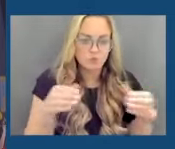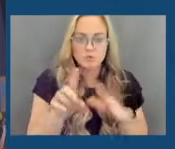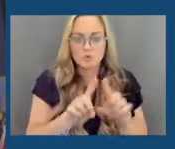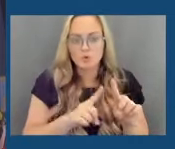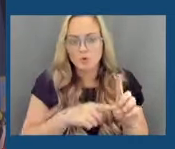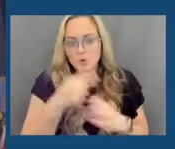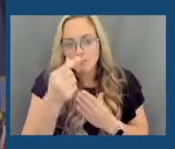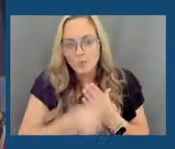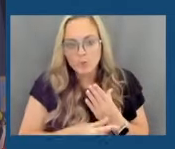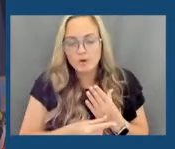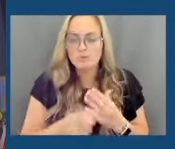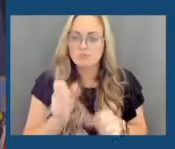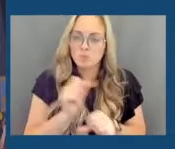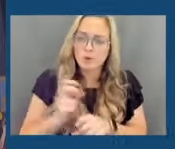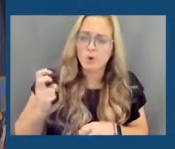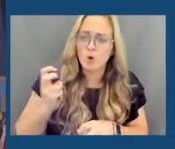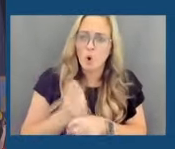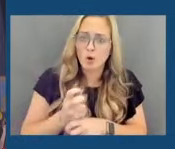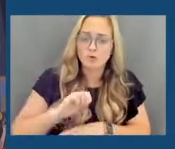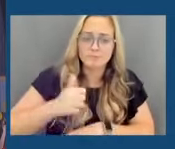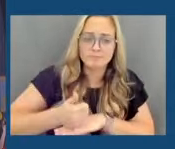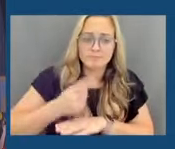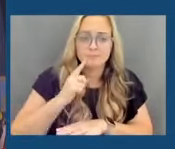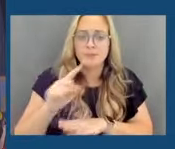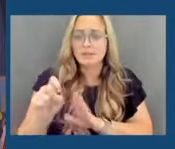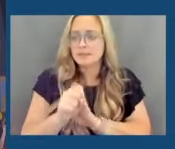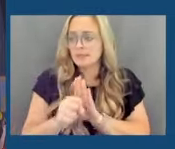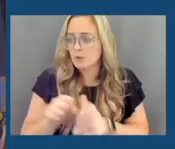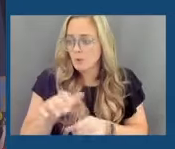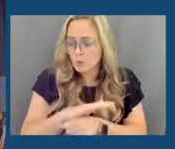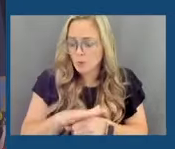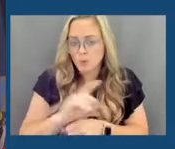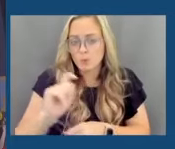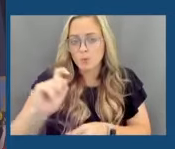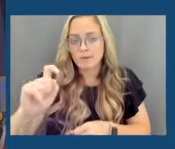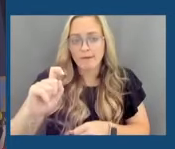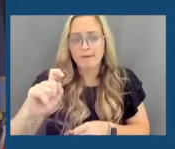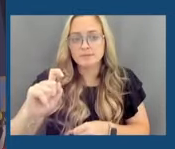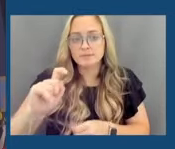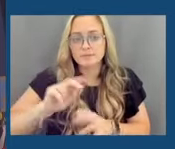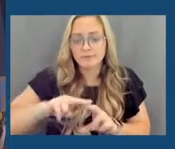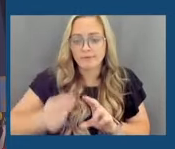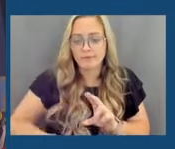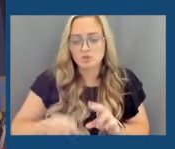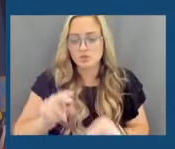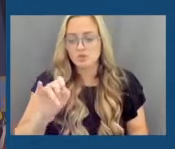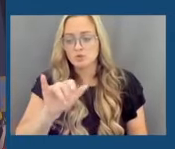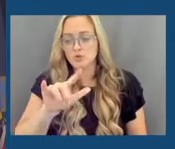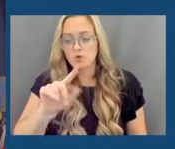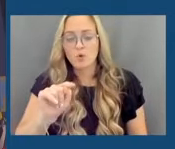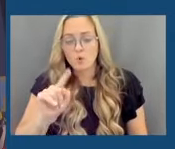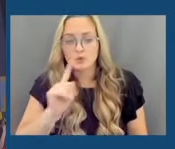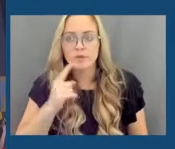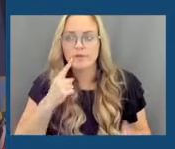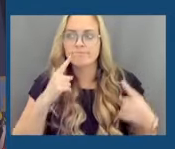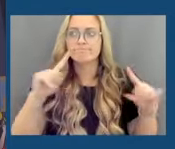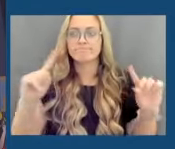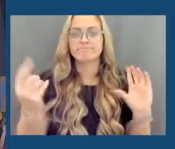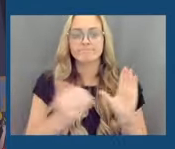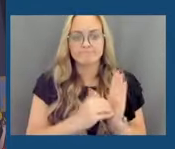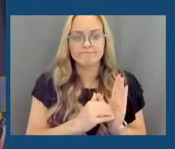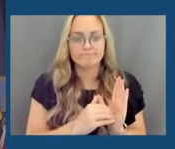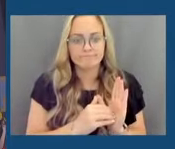We're going to work hard to restore the state local tax deduction, known as SALT, and make sure that we can have New Yorkers thriving once again.